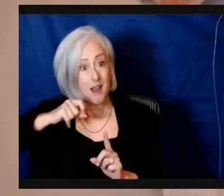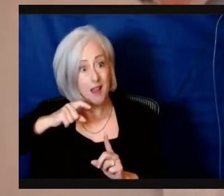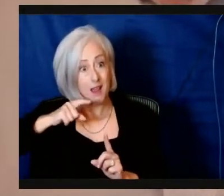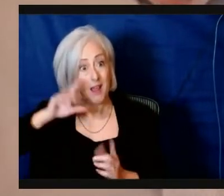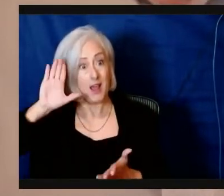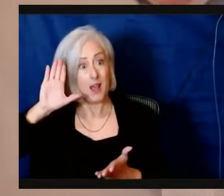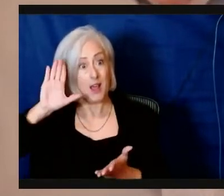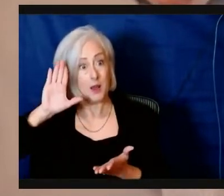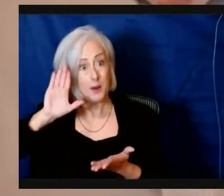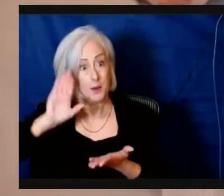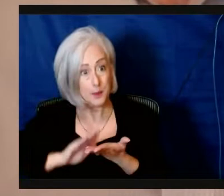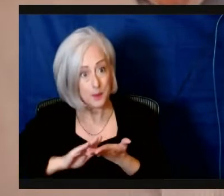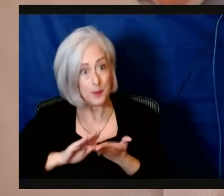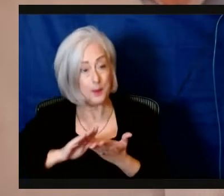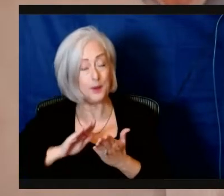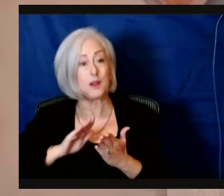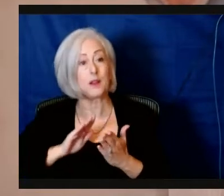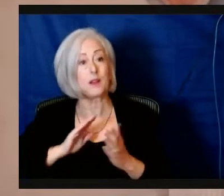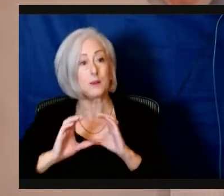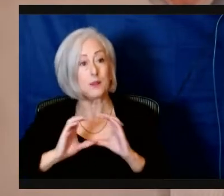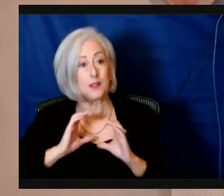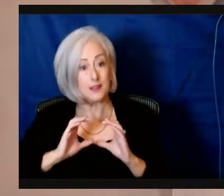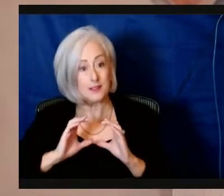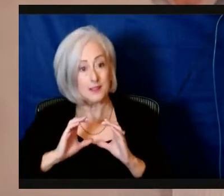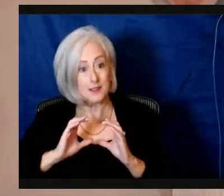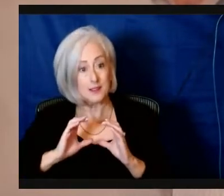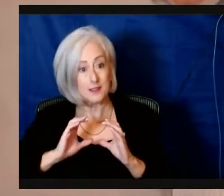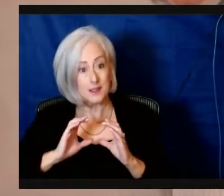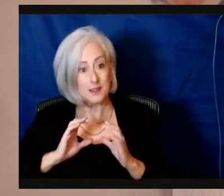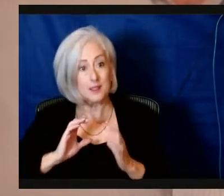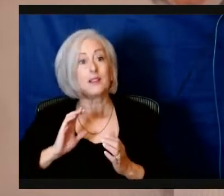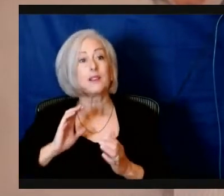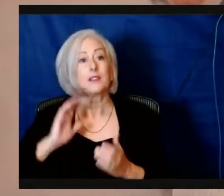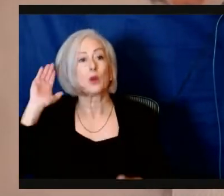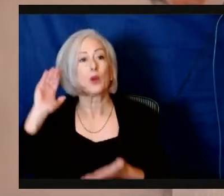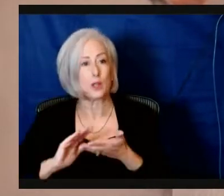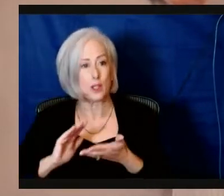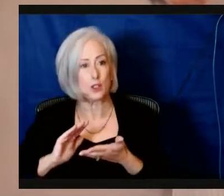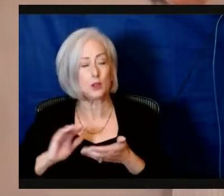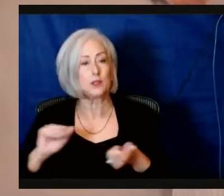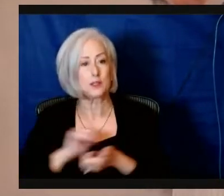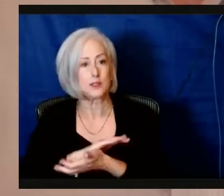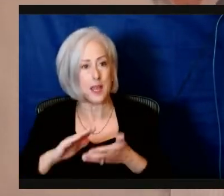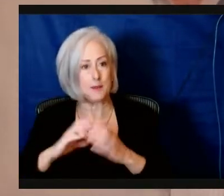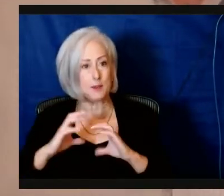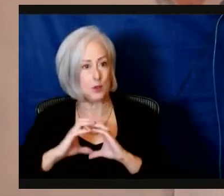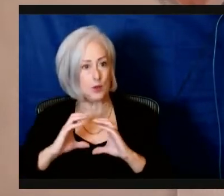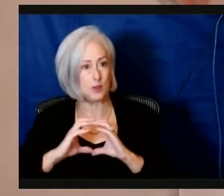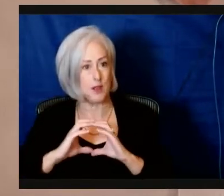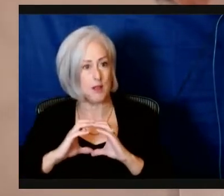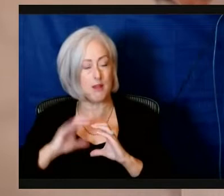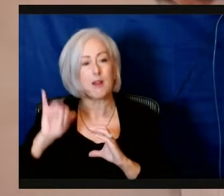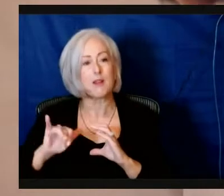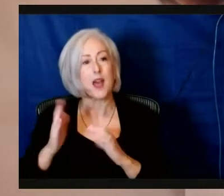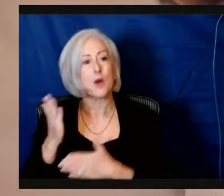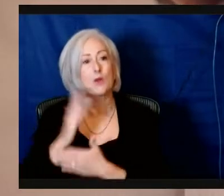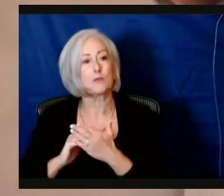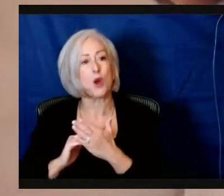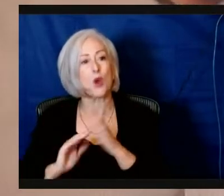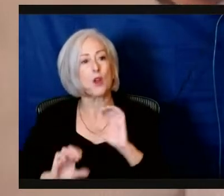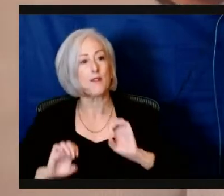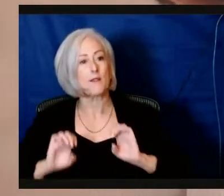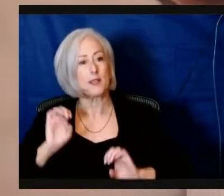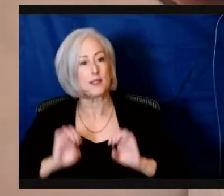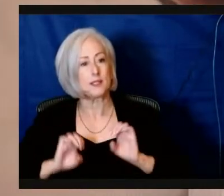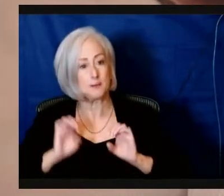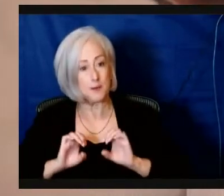that DNA damage. And therefore, that was part of the experiment to find out whether the space